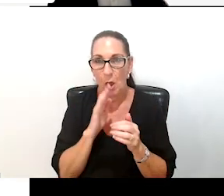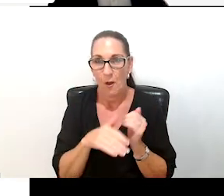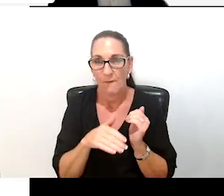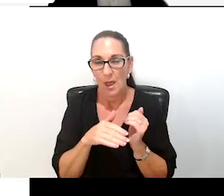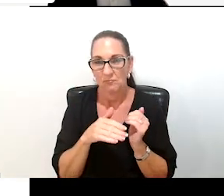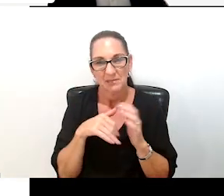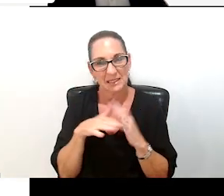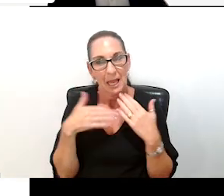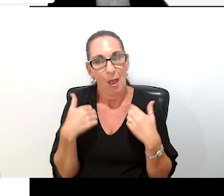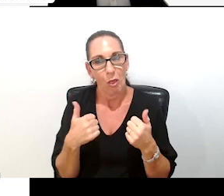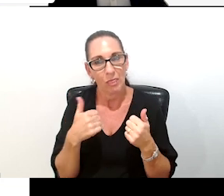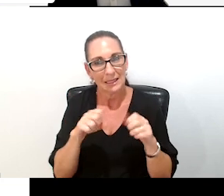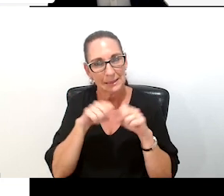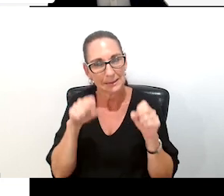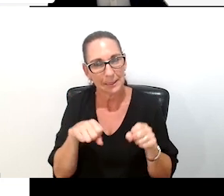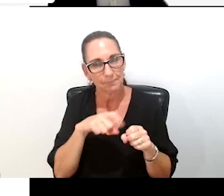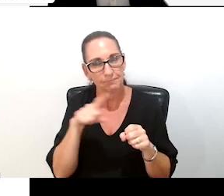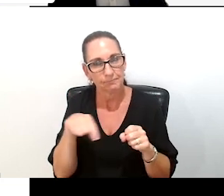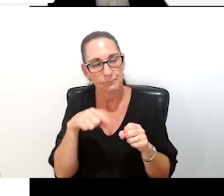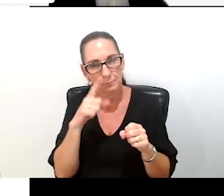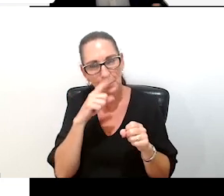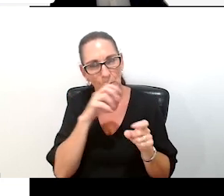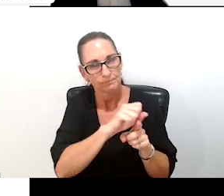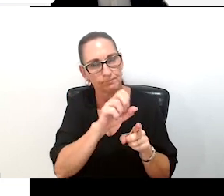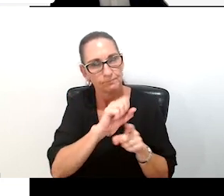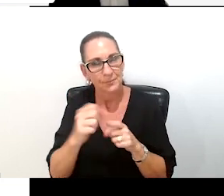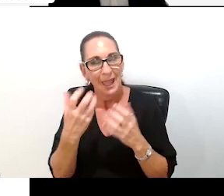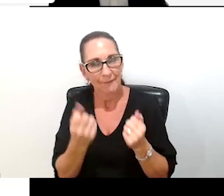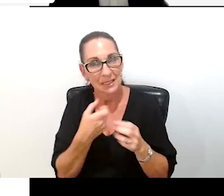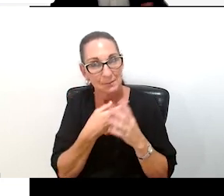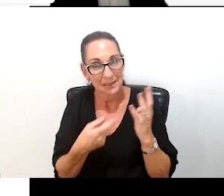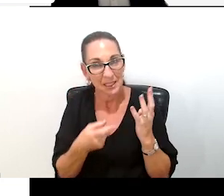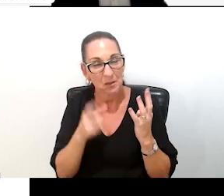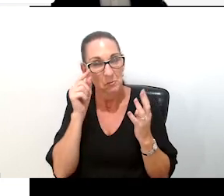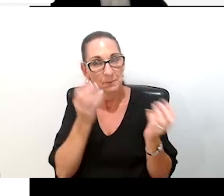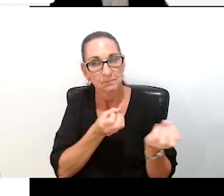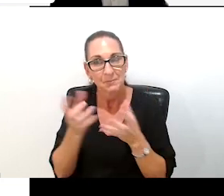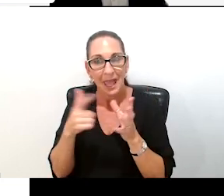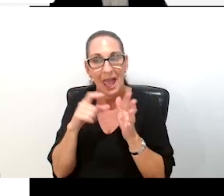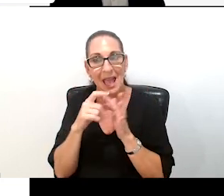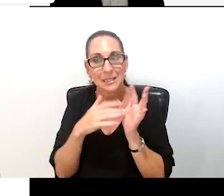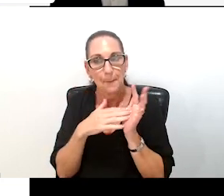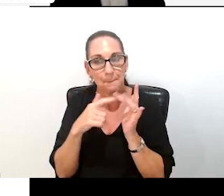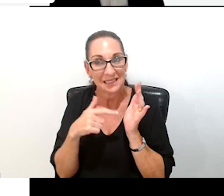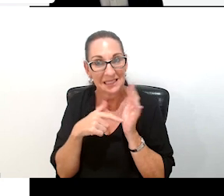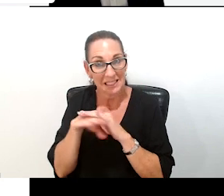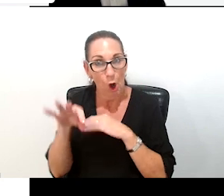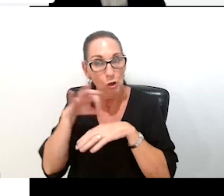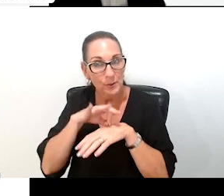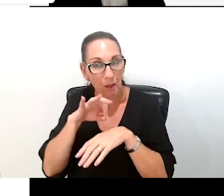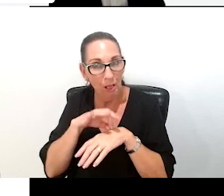health system. We found that when people came to have an episode where they're admitted to hospital,